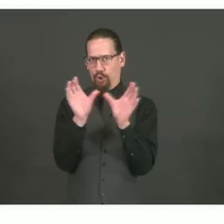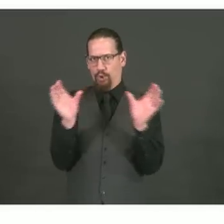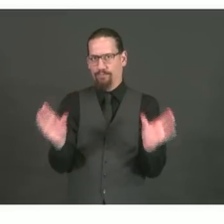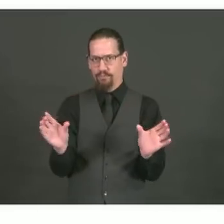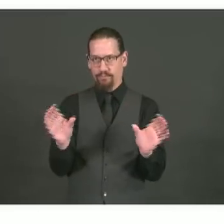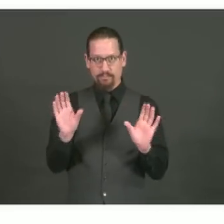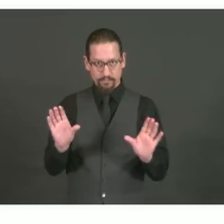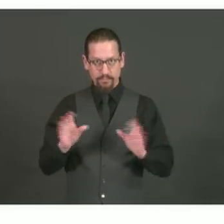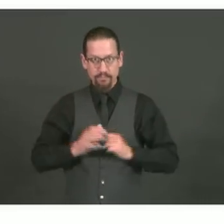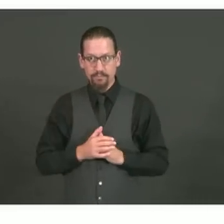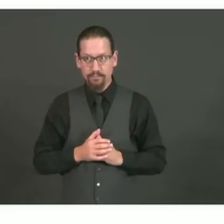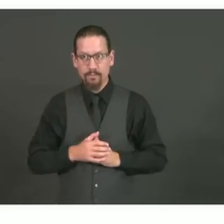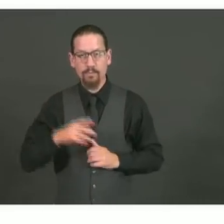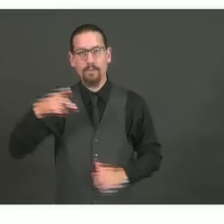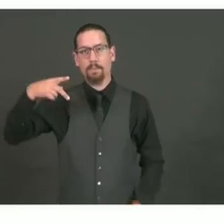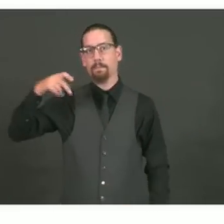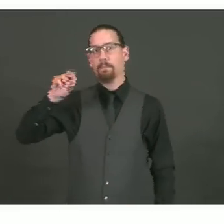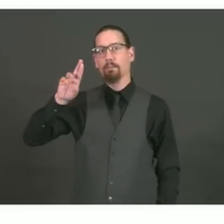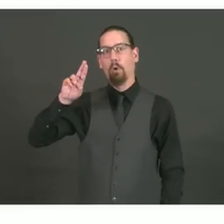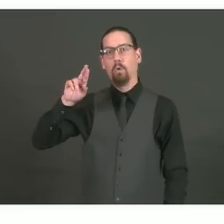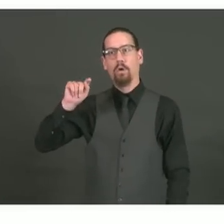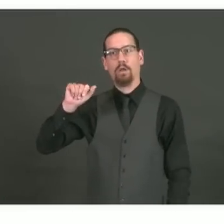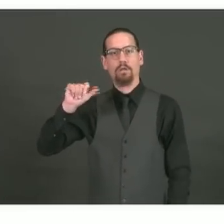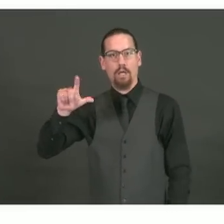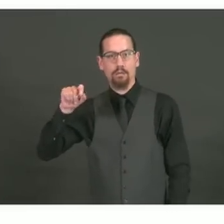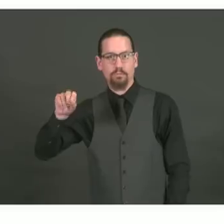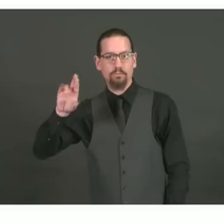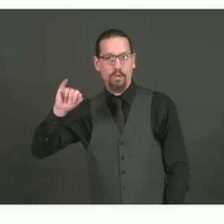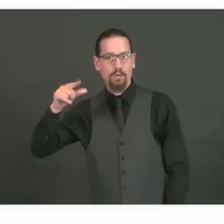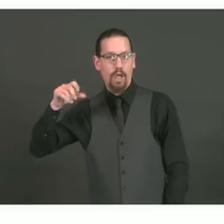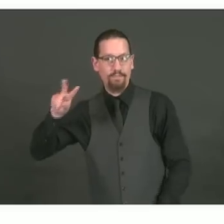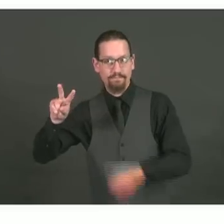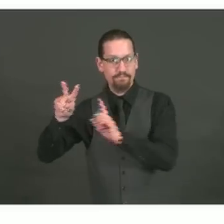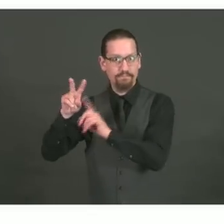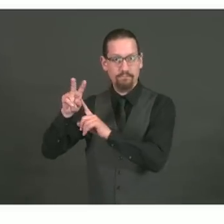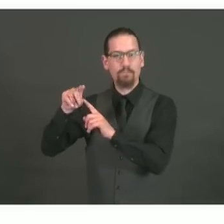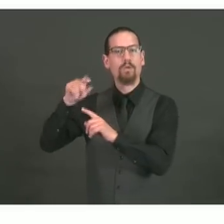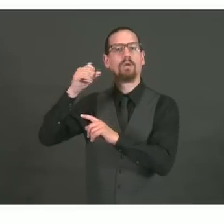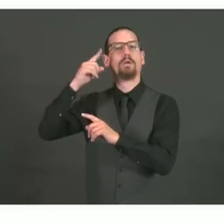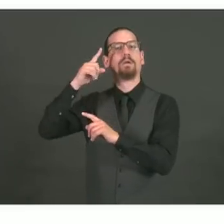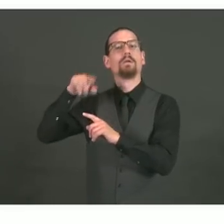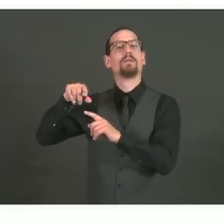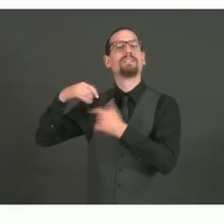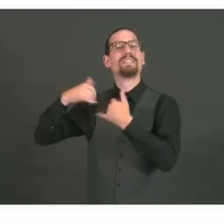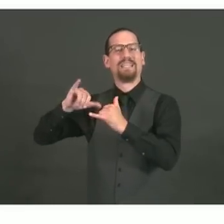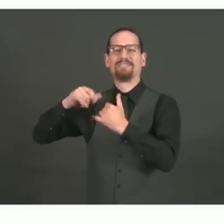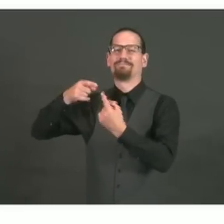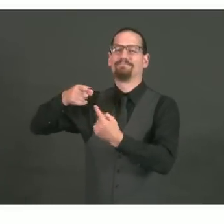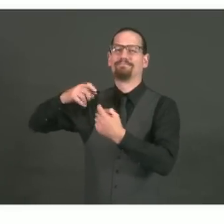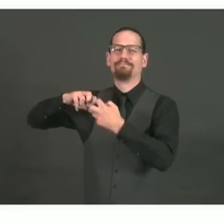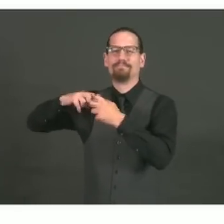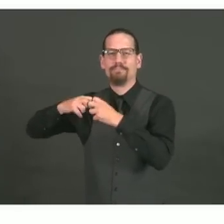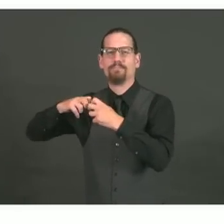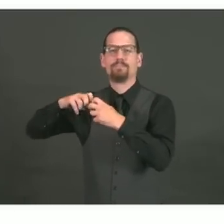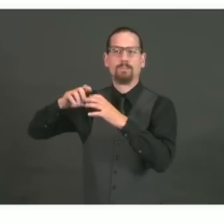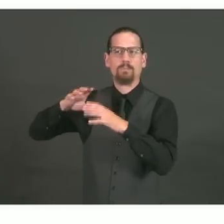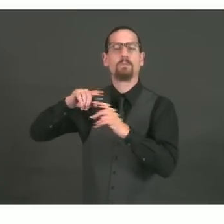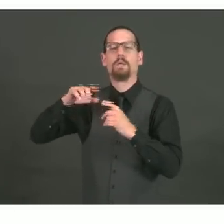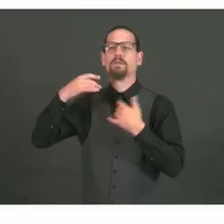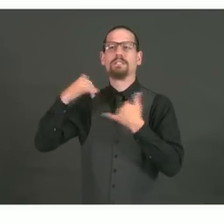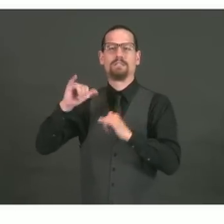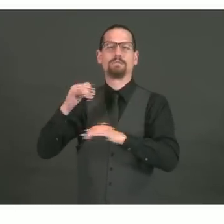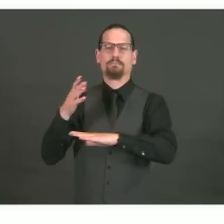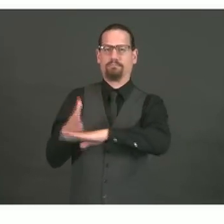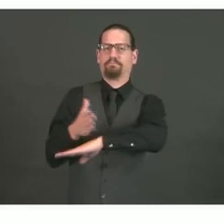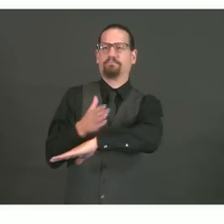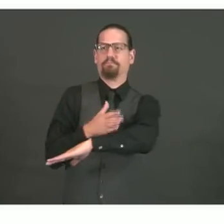better. Candidly, when we showed up overnight on the travel list for 4 states, we were immediately